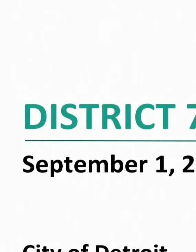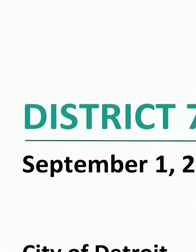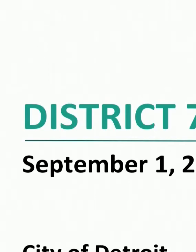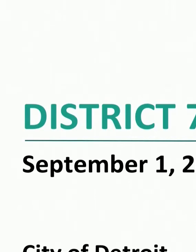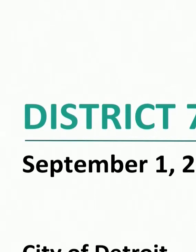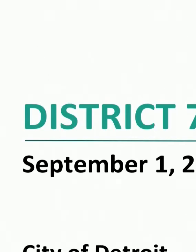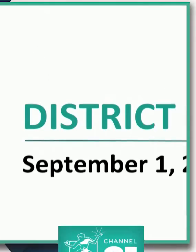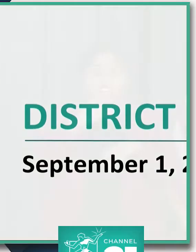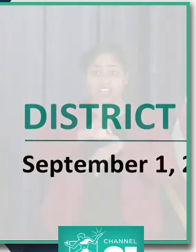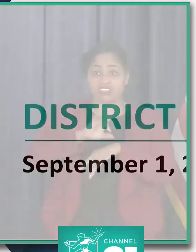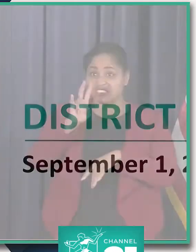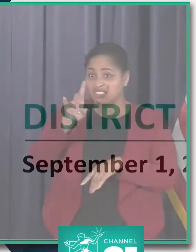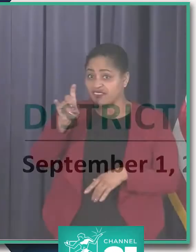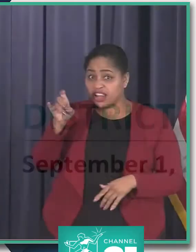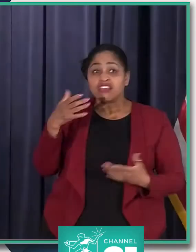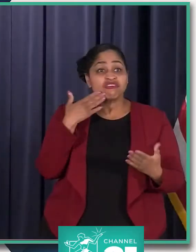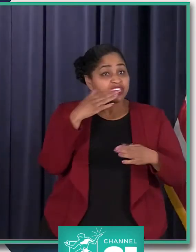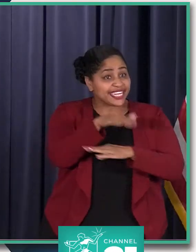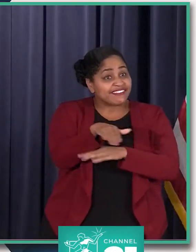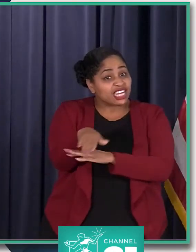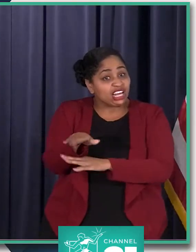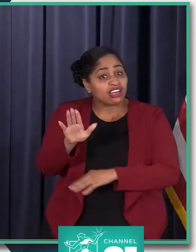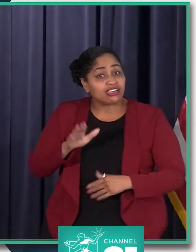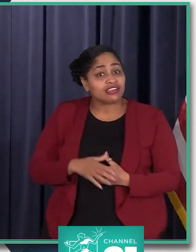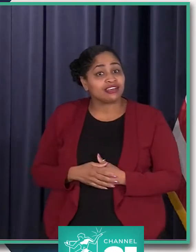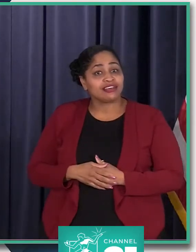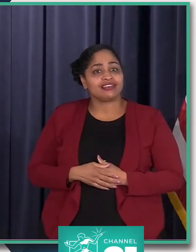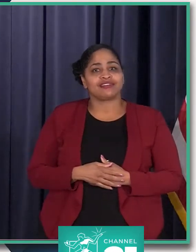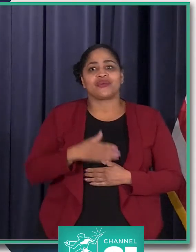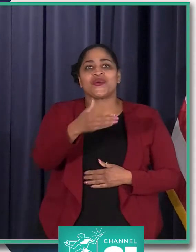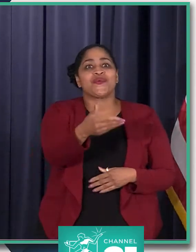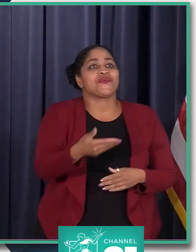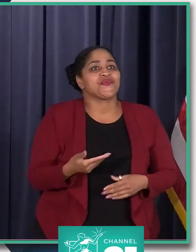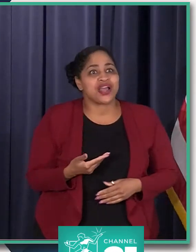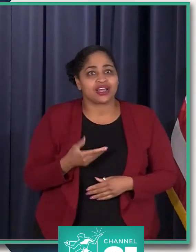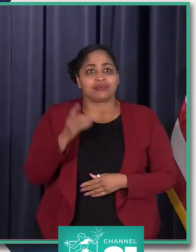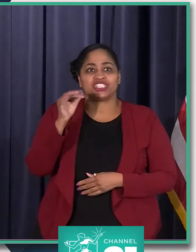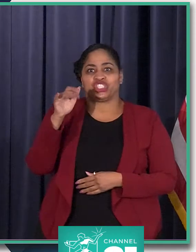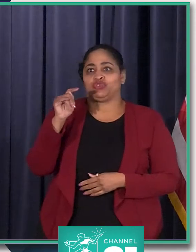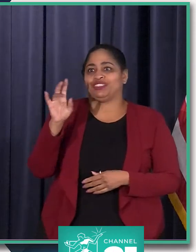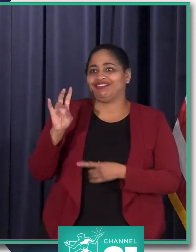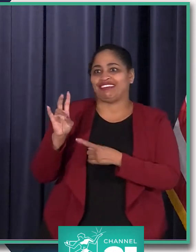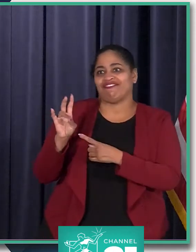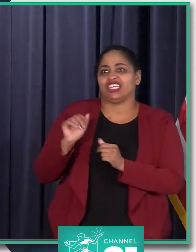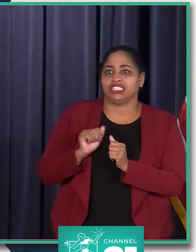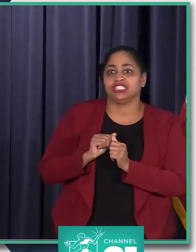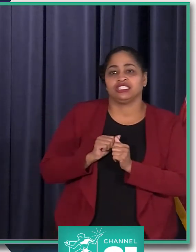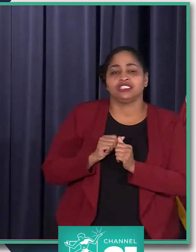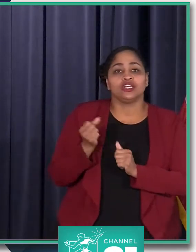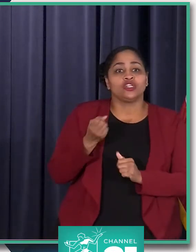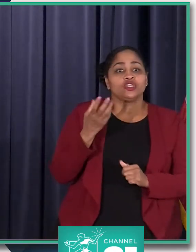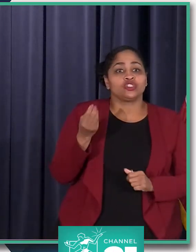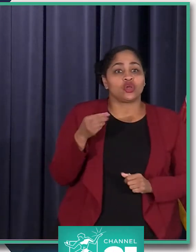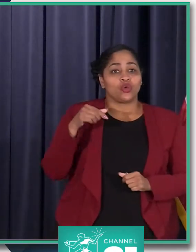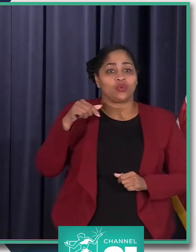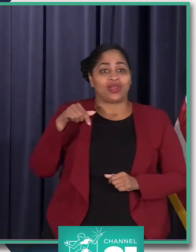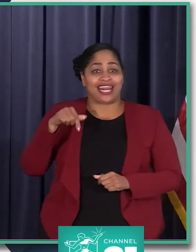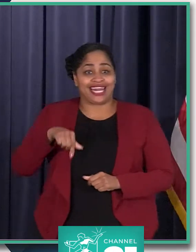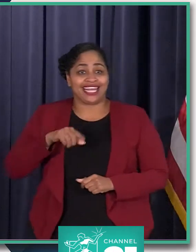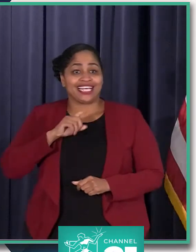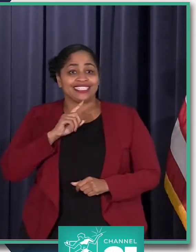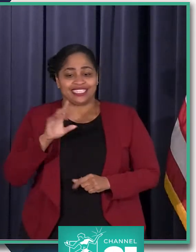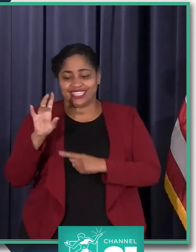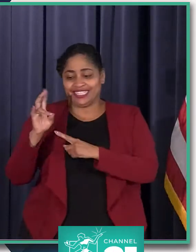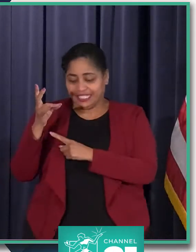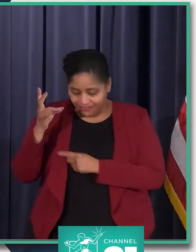I think it's 7 o'clock, and good evening, and welcome District 7. This is the